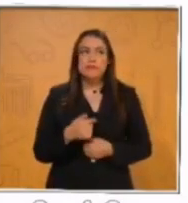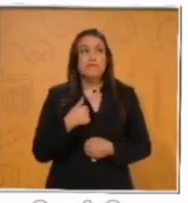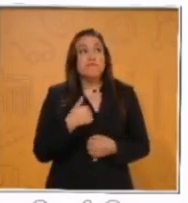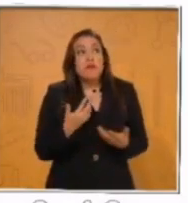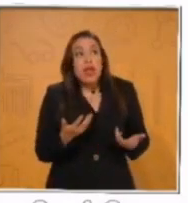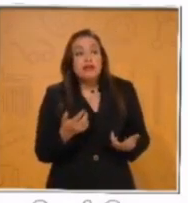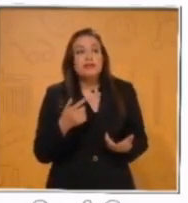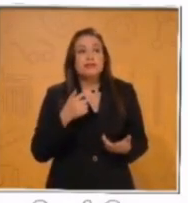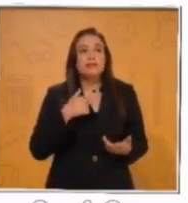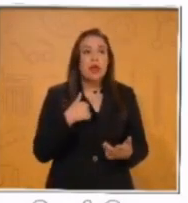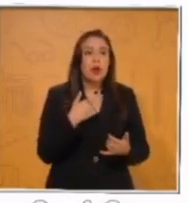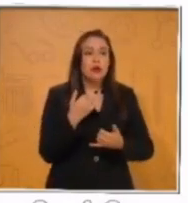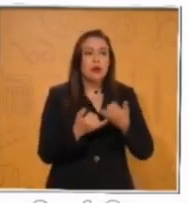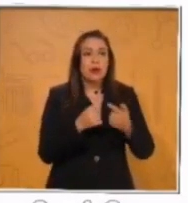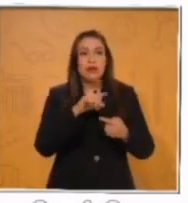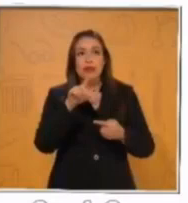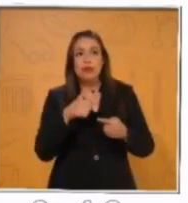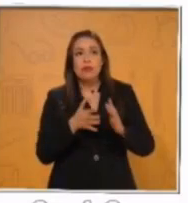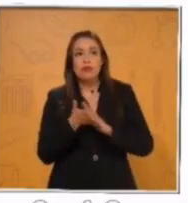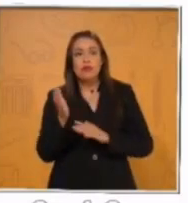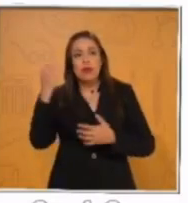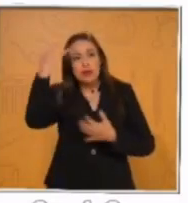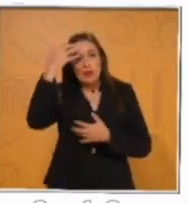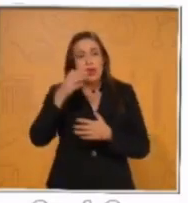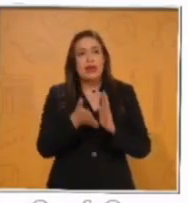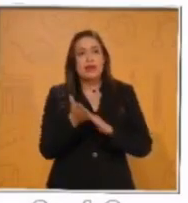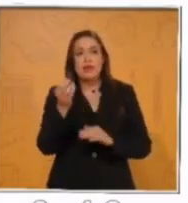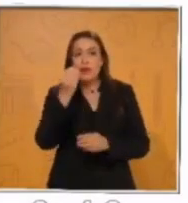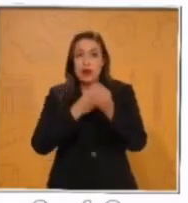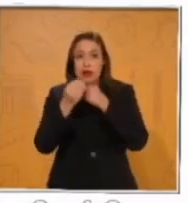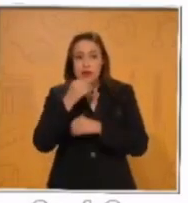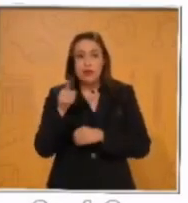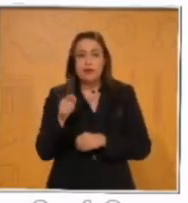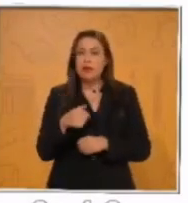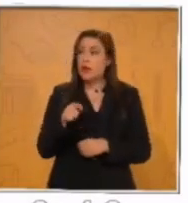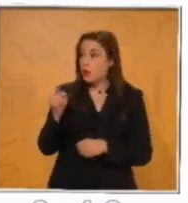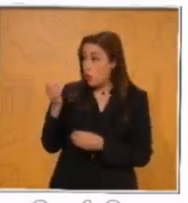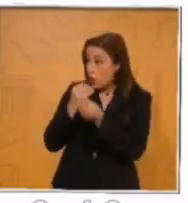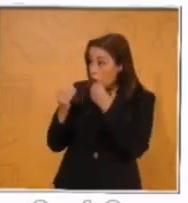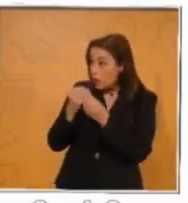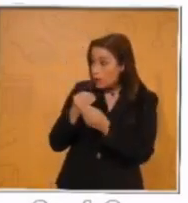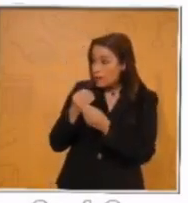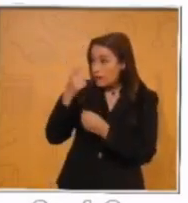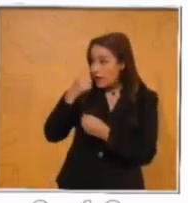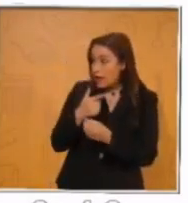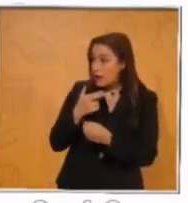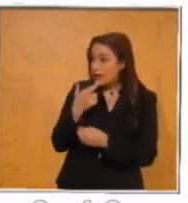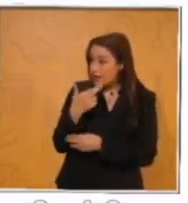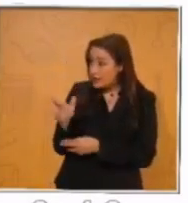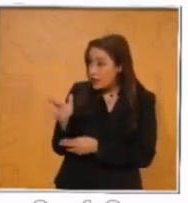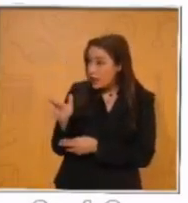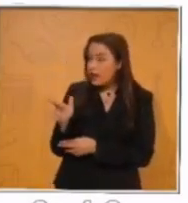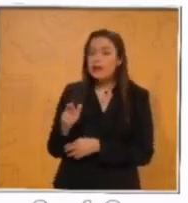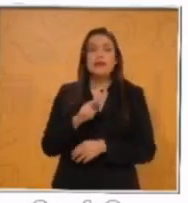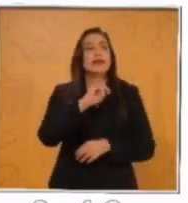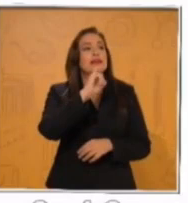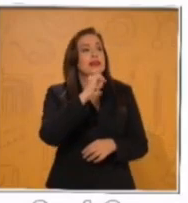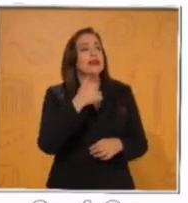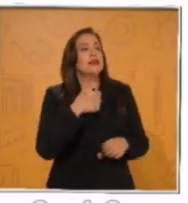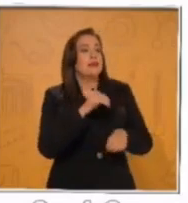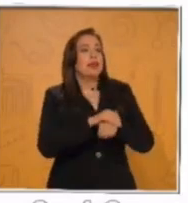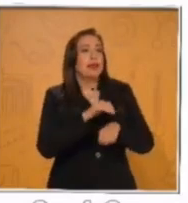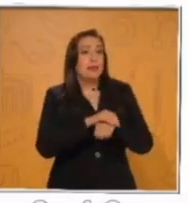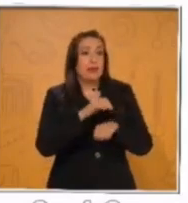Well, I went home and took a shower and then went out. Did you eat in a restaurant? Yes, my friend Jackie and I ate